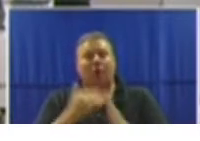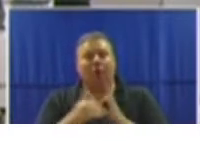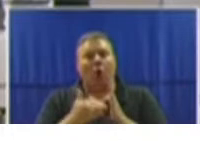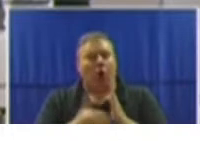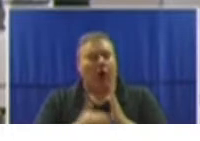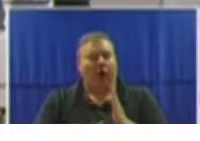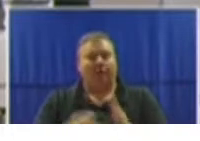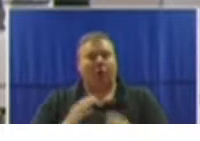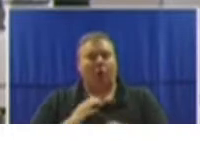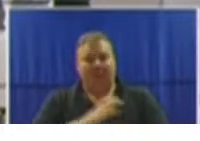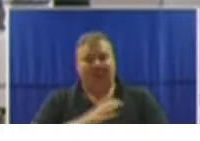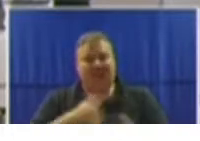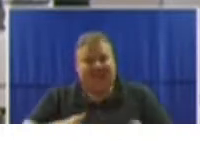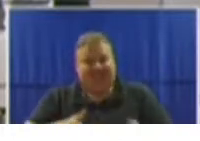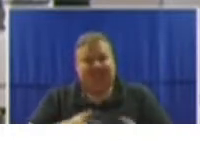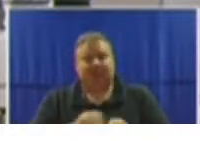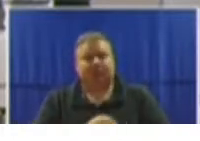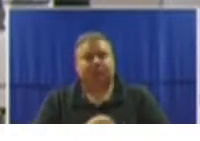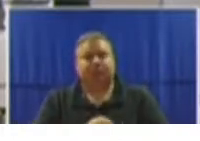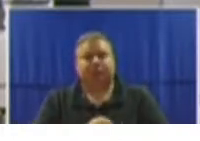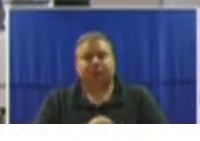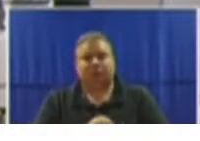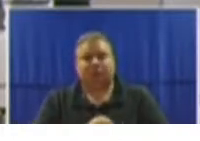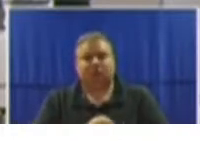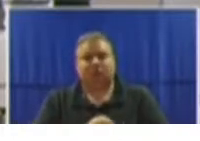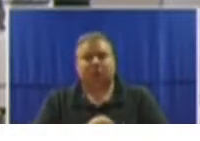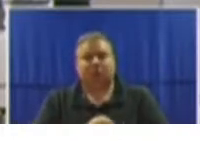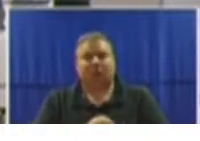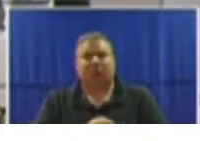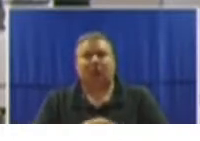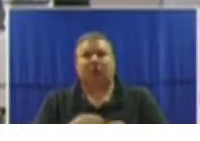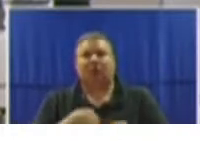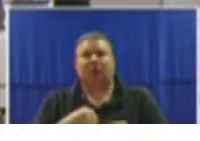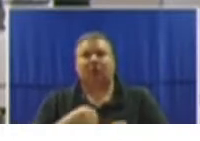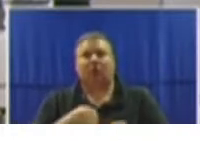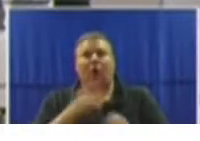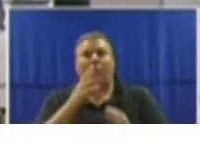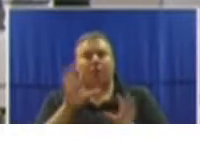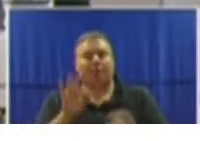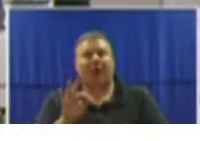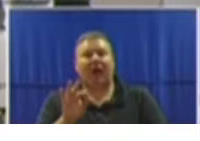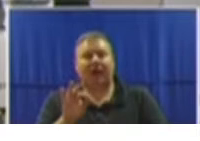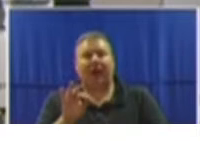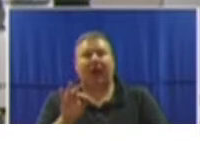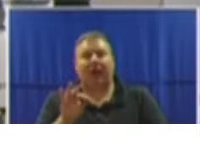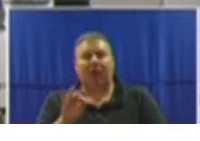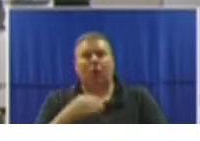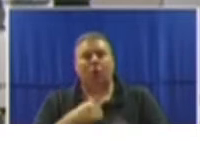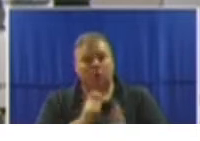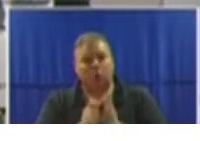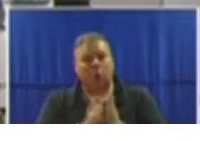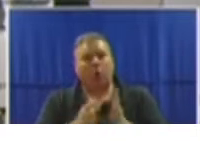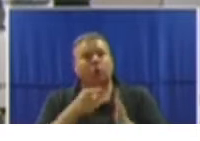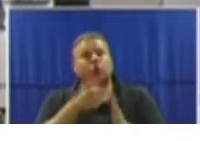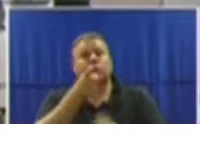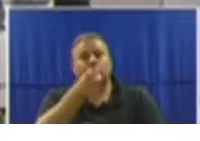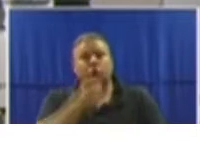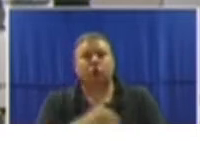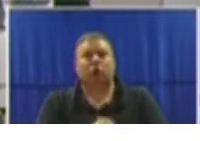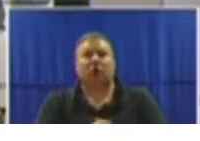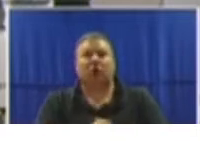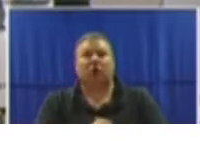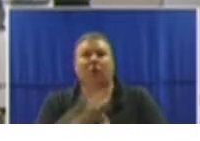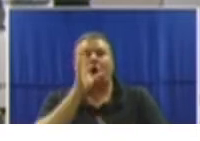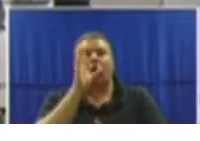Monday, when we wrote to you, you could have immediately convened the programming committee and asked that it needs